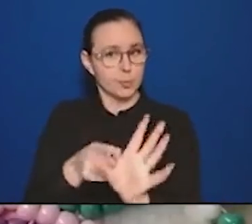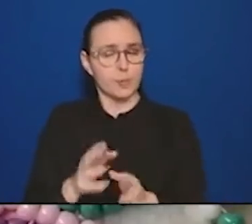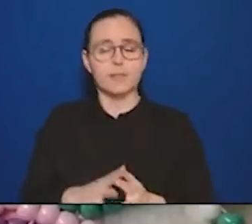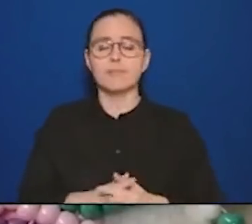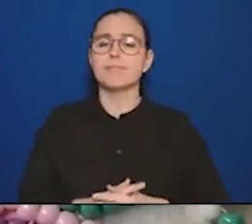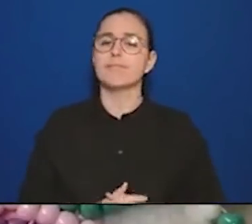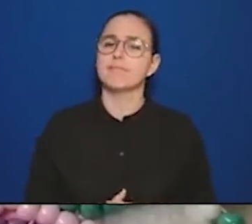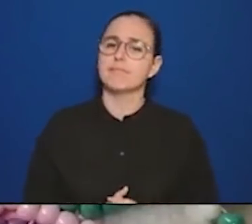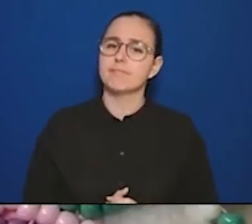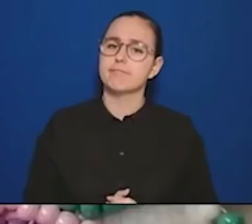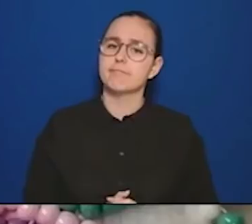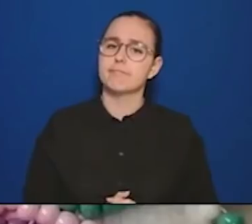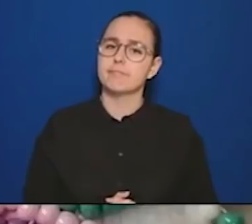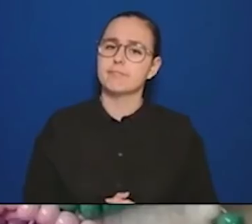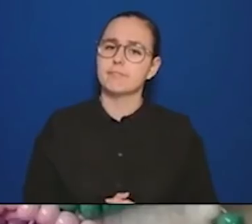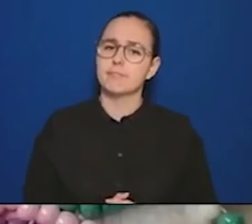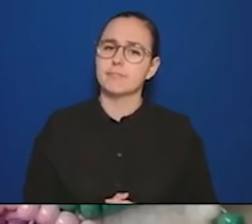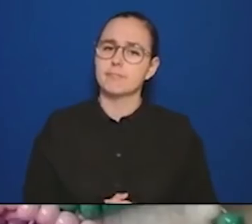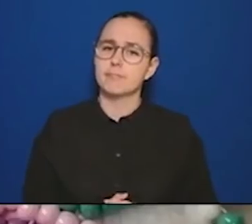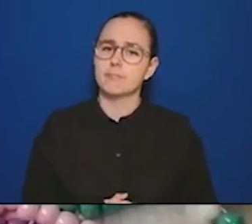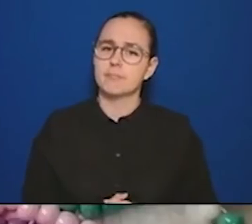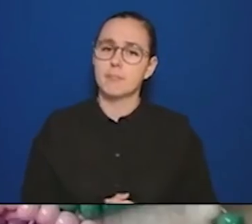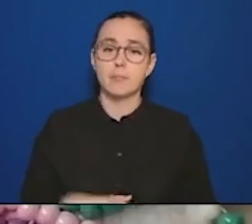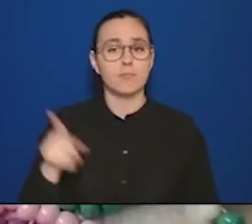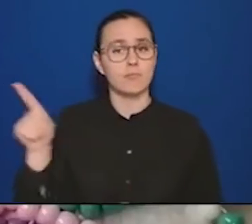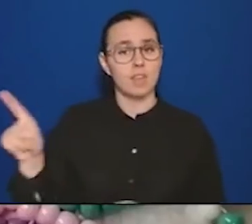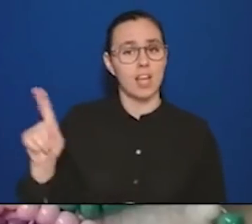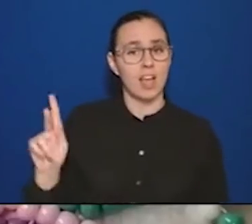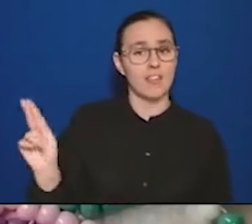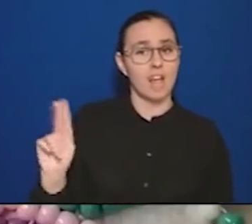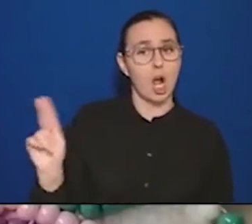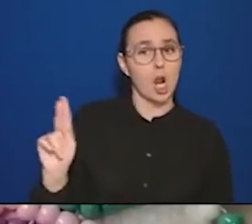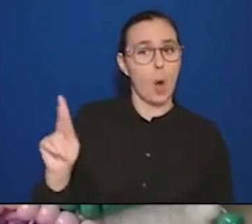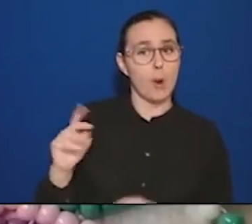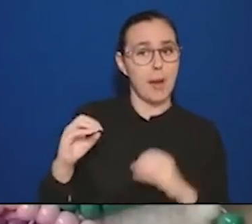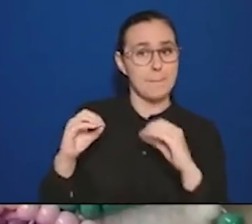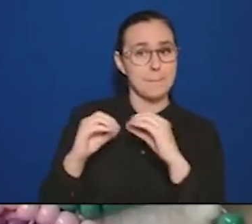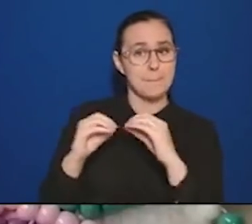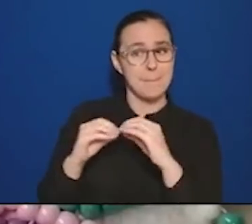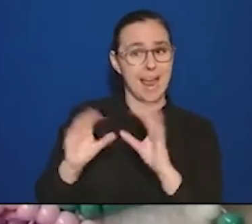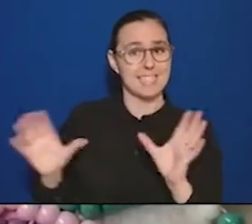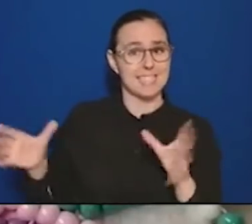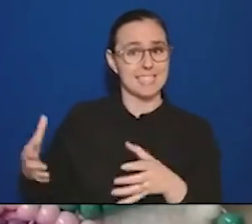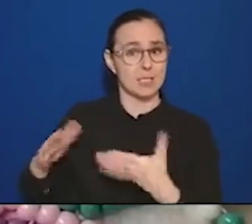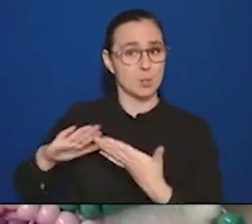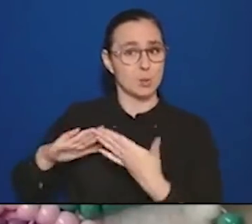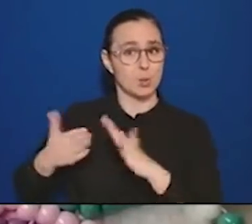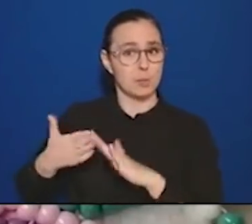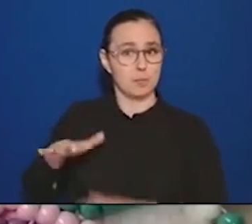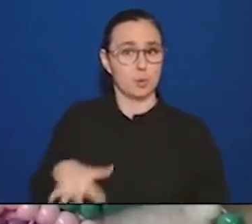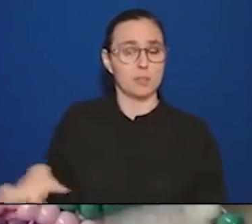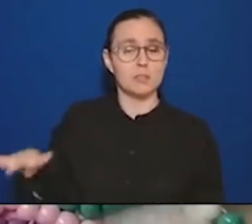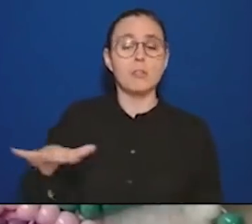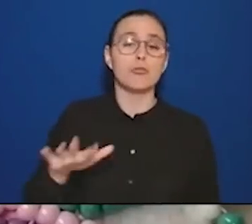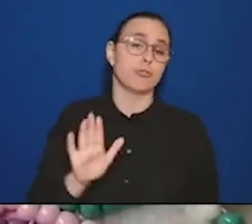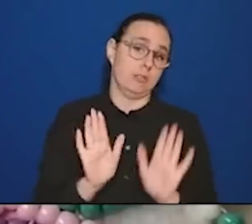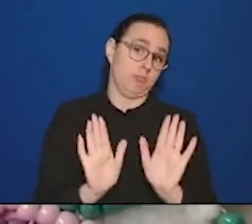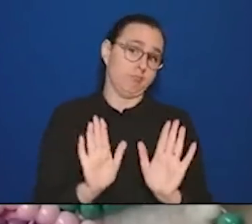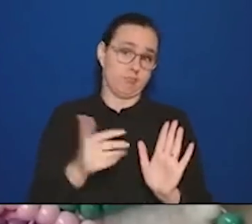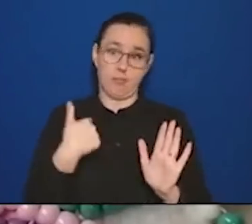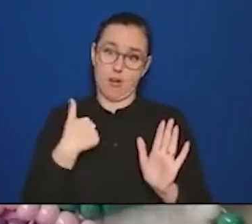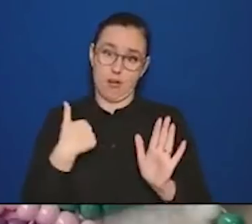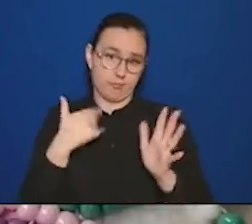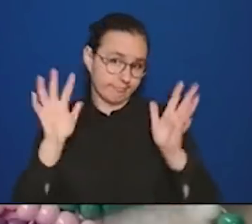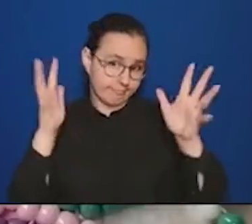Charter community. It's with hands up to you, Minister Bains, and your team in the Ministry of Labour for this